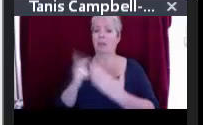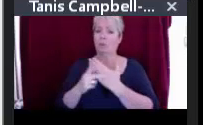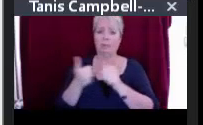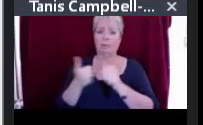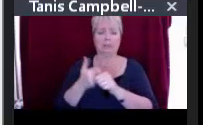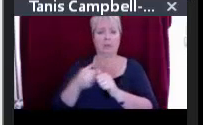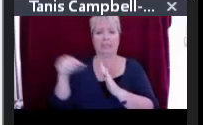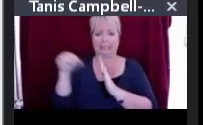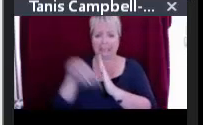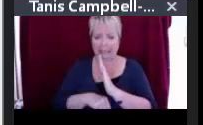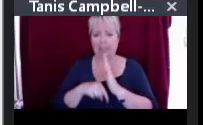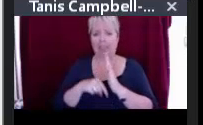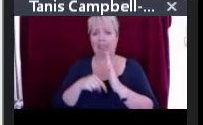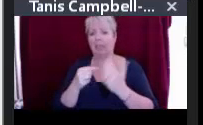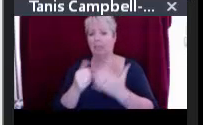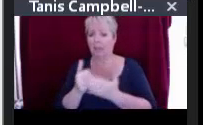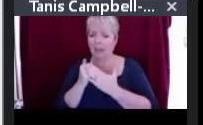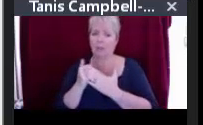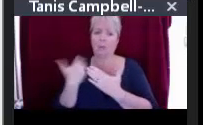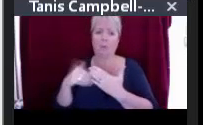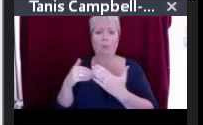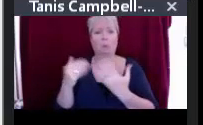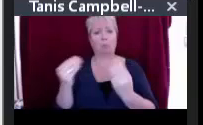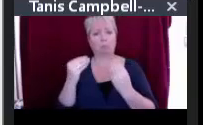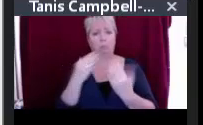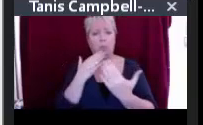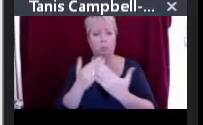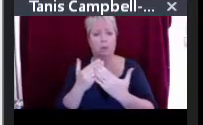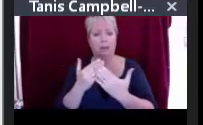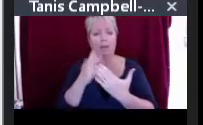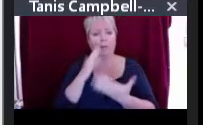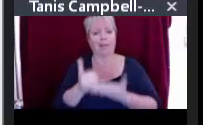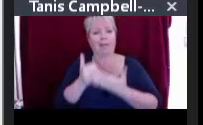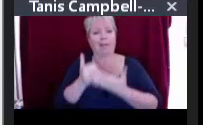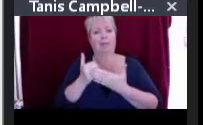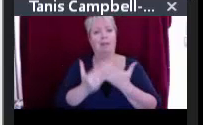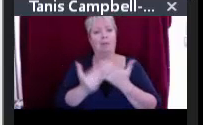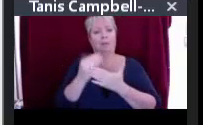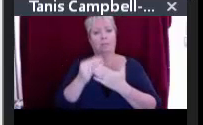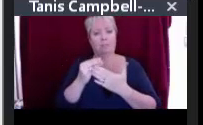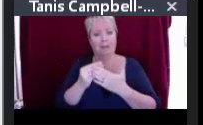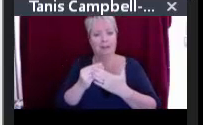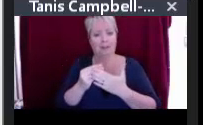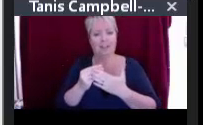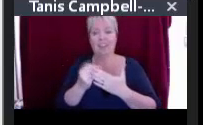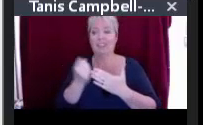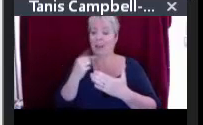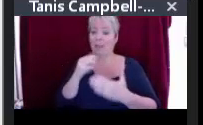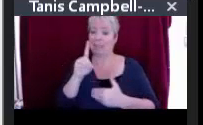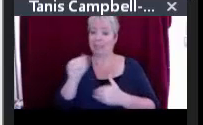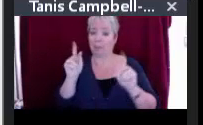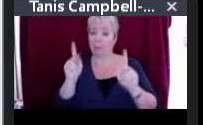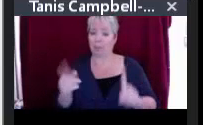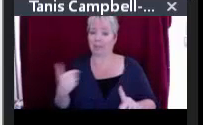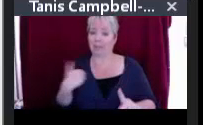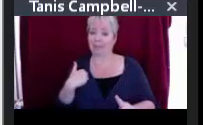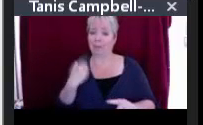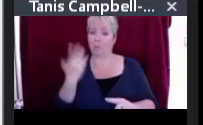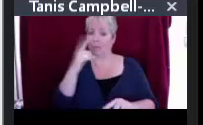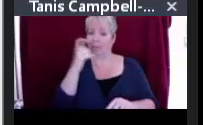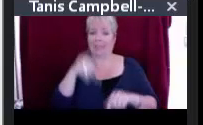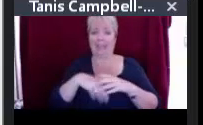us tremendously, and it will help us make a living. Being a disabled person, I need that because I can't go out to